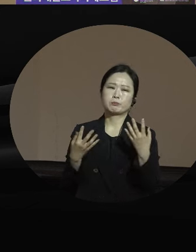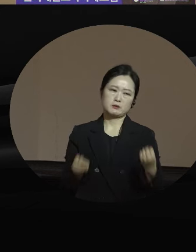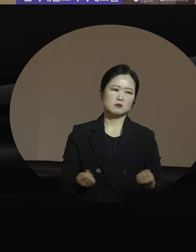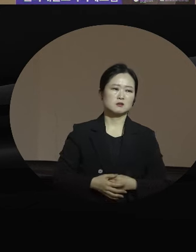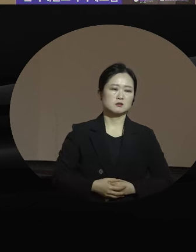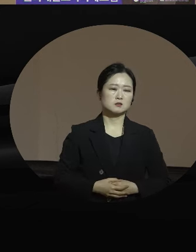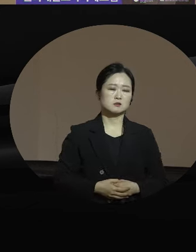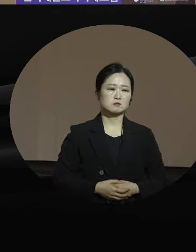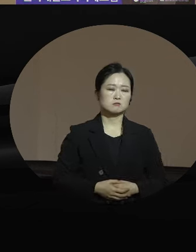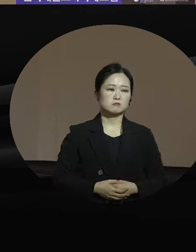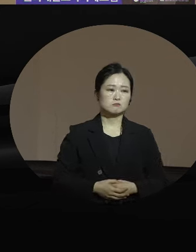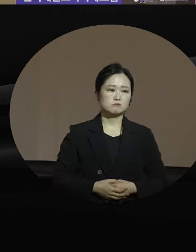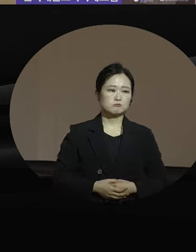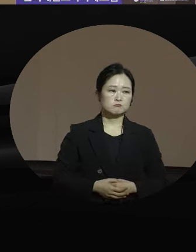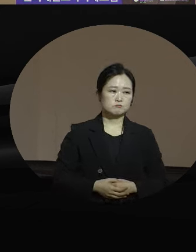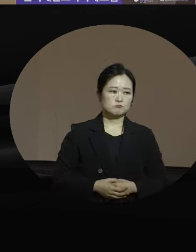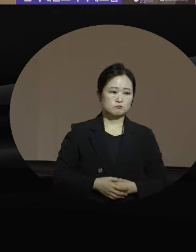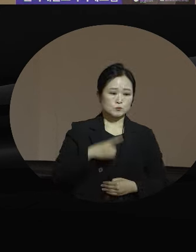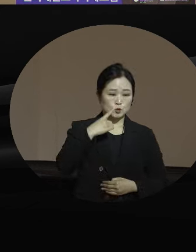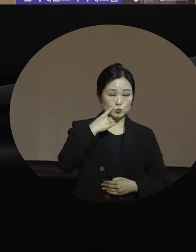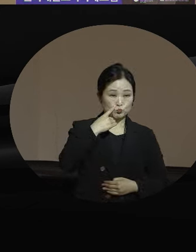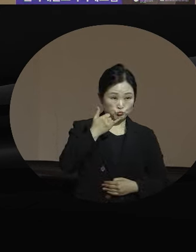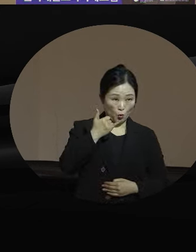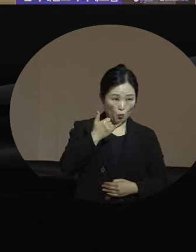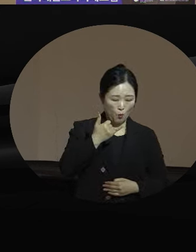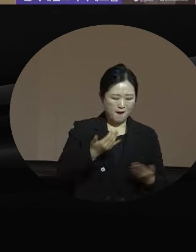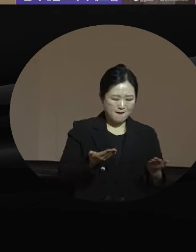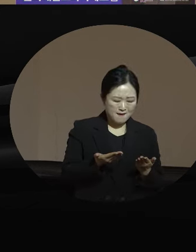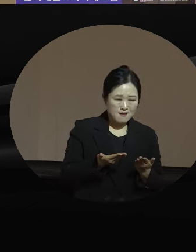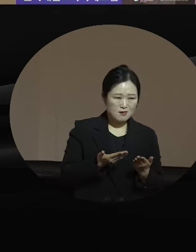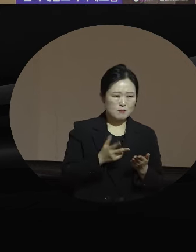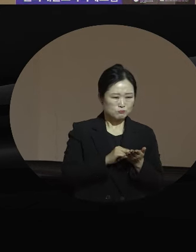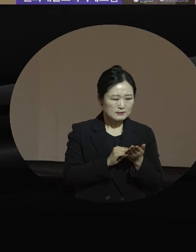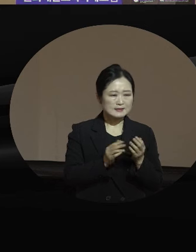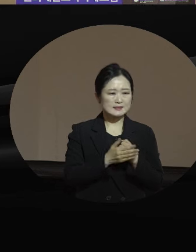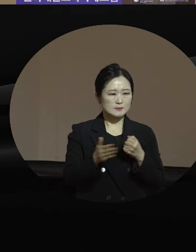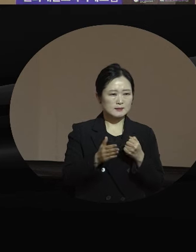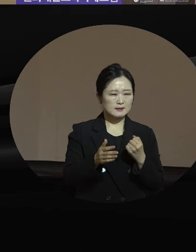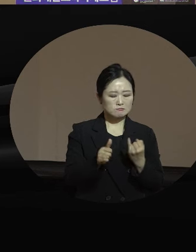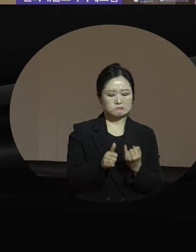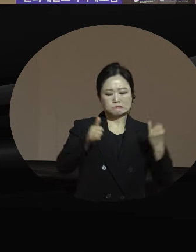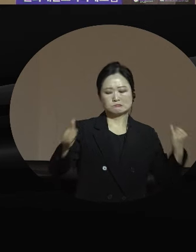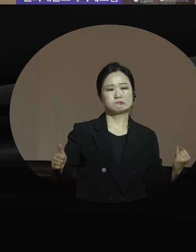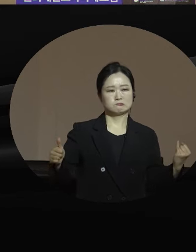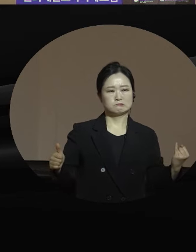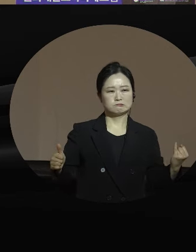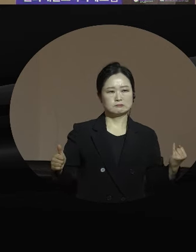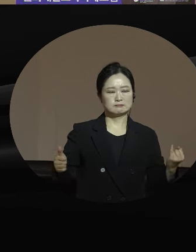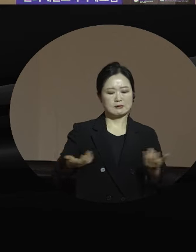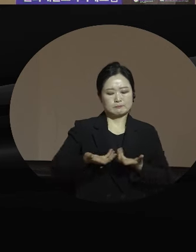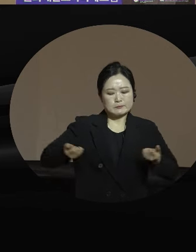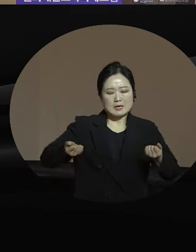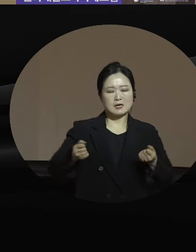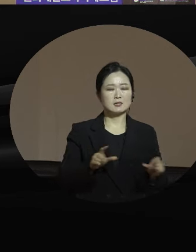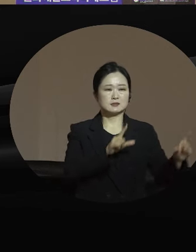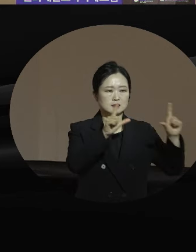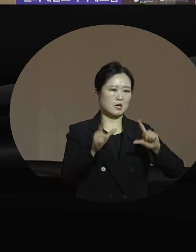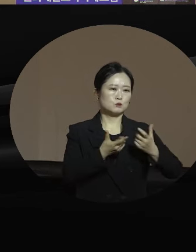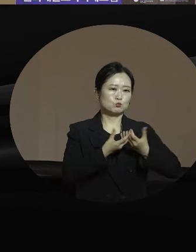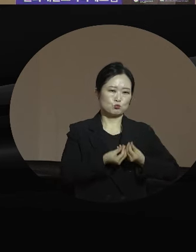money or work in the foreign country and etc. That's also the effect in